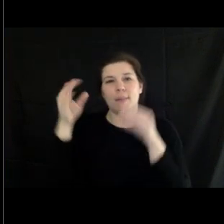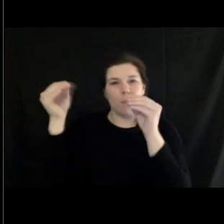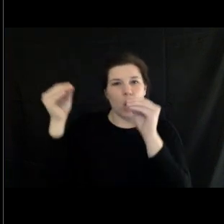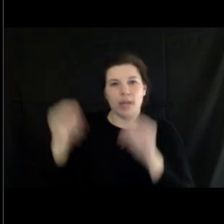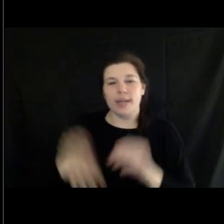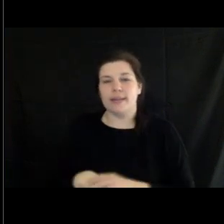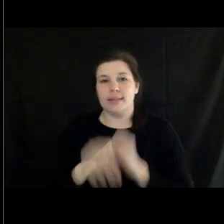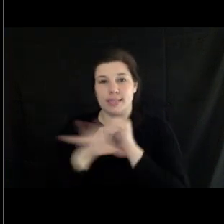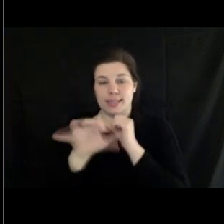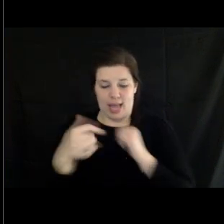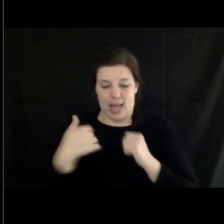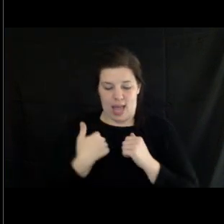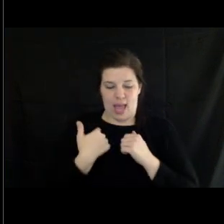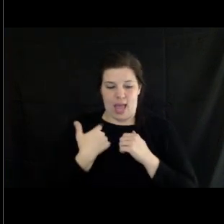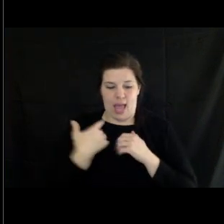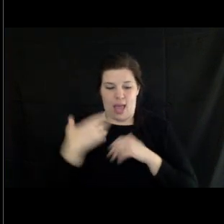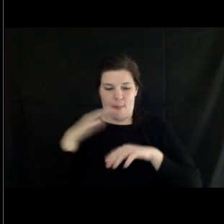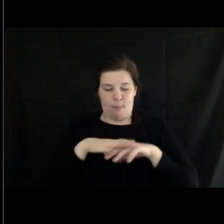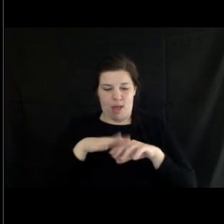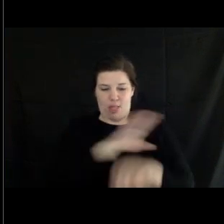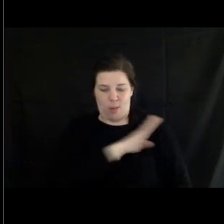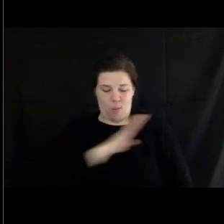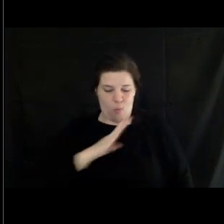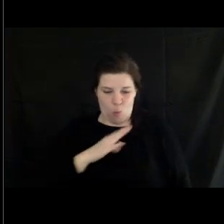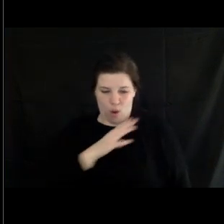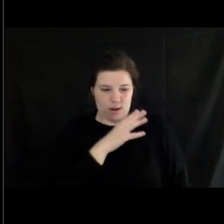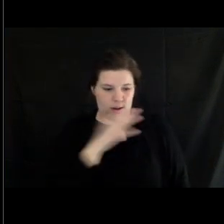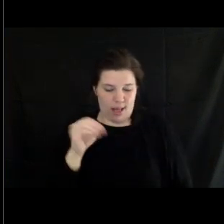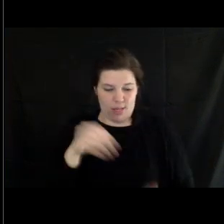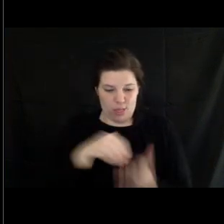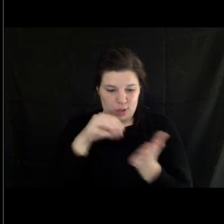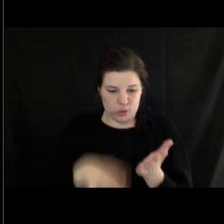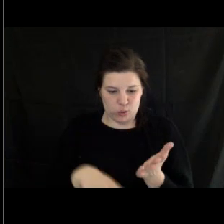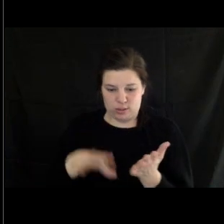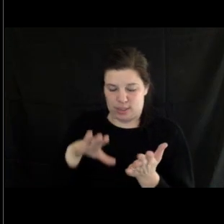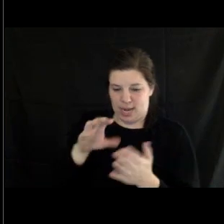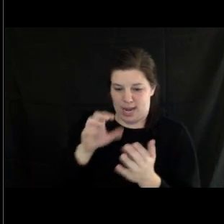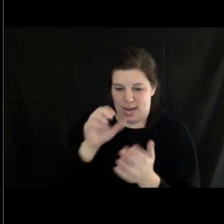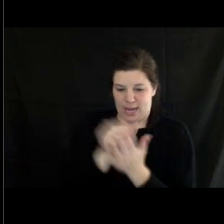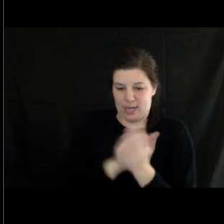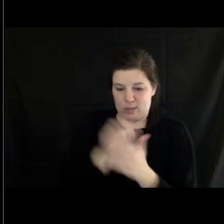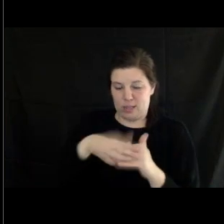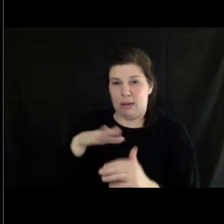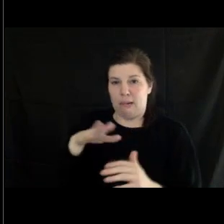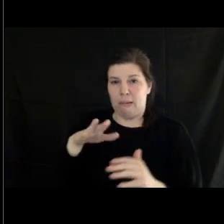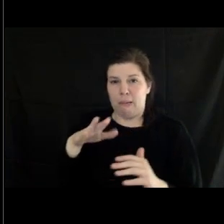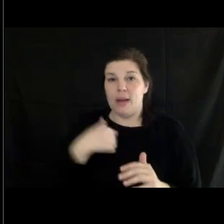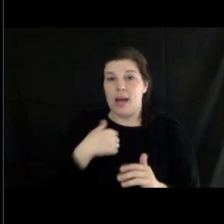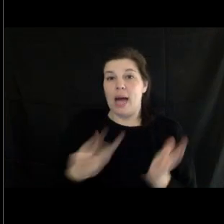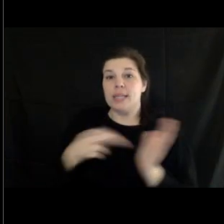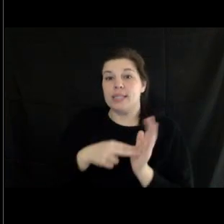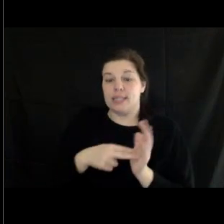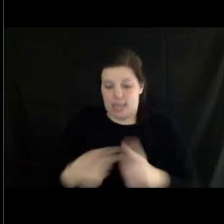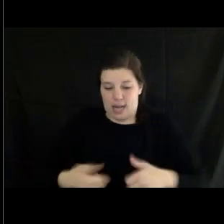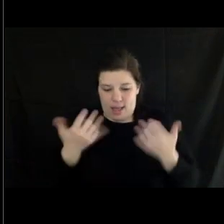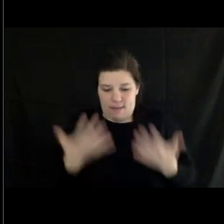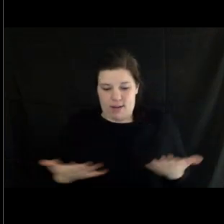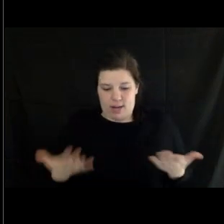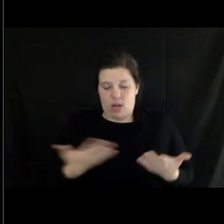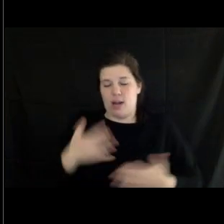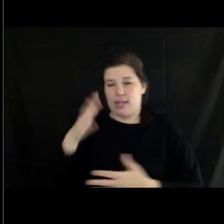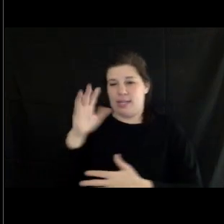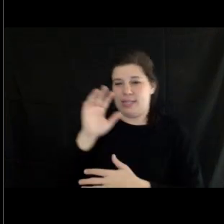Board and on the Student Advisory Council at Ponciana. But I sit and stand tonight as a resident of Boynton Beach, 69 years, with my